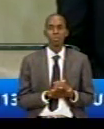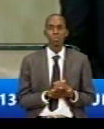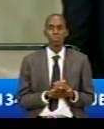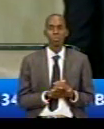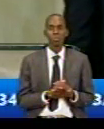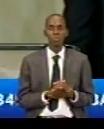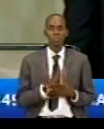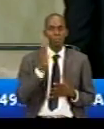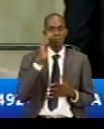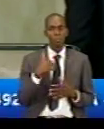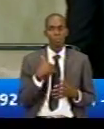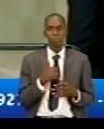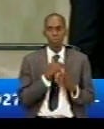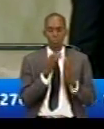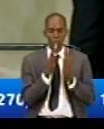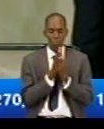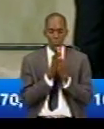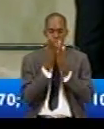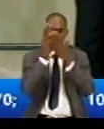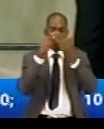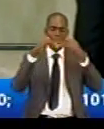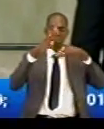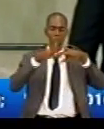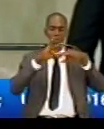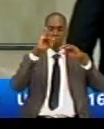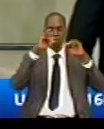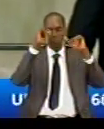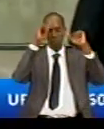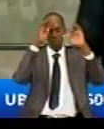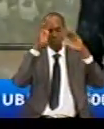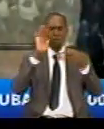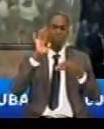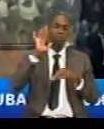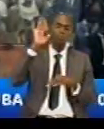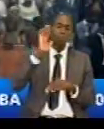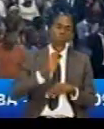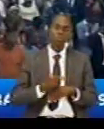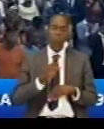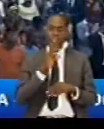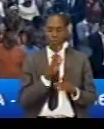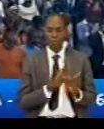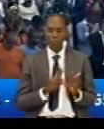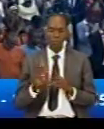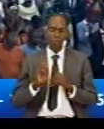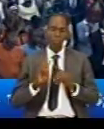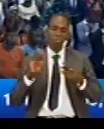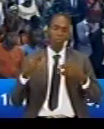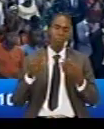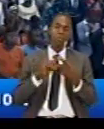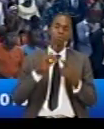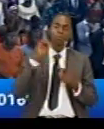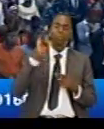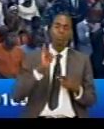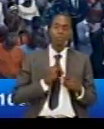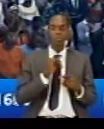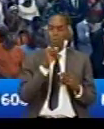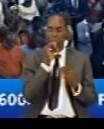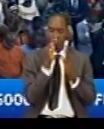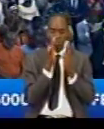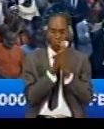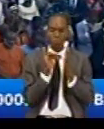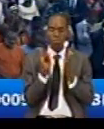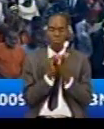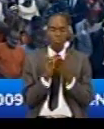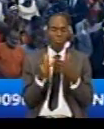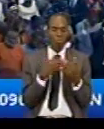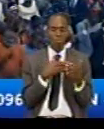Shall we pray together? Heavenly Father, your children are willing to give unto you. And I am praying that whatever they are